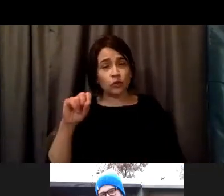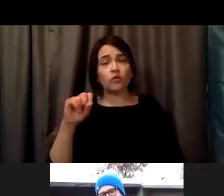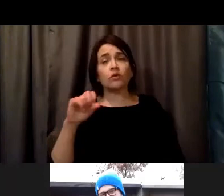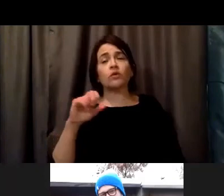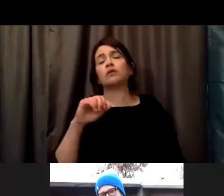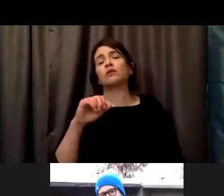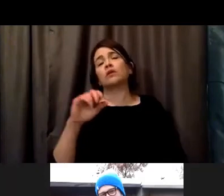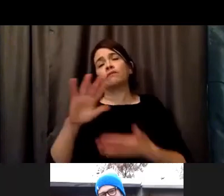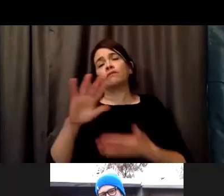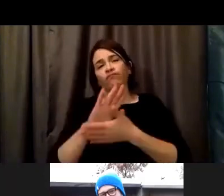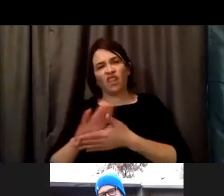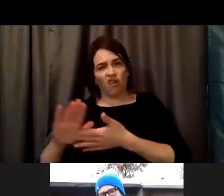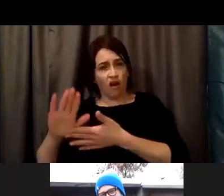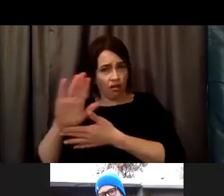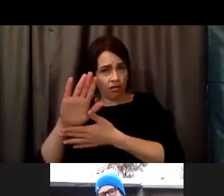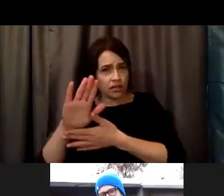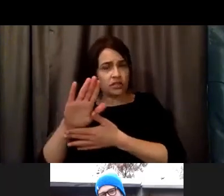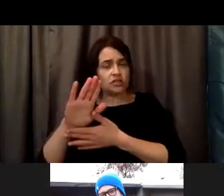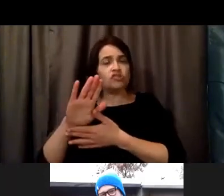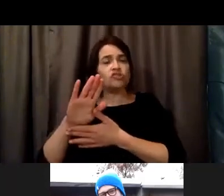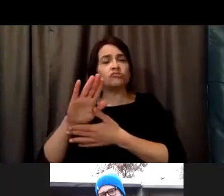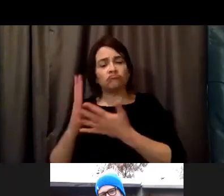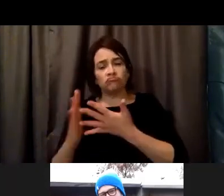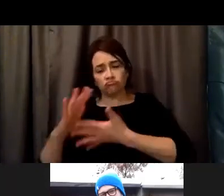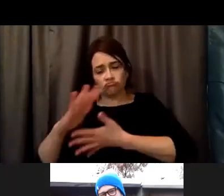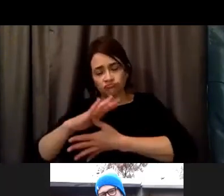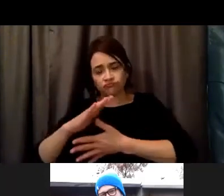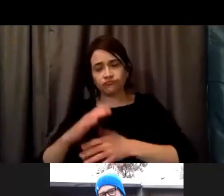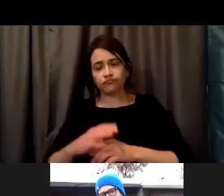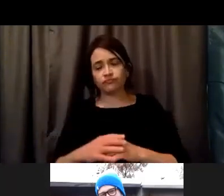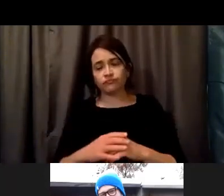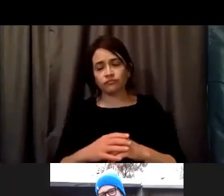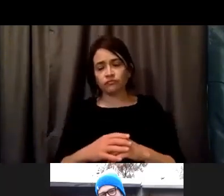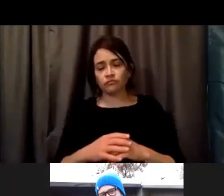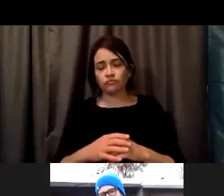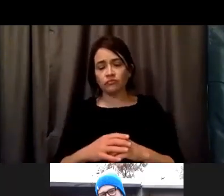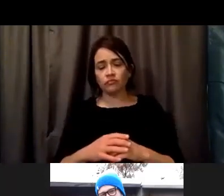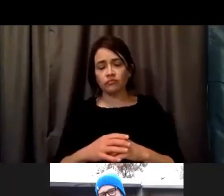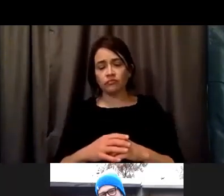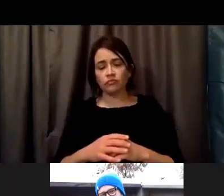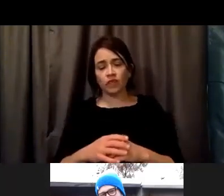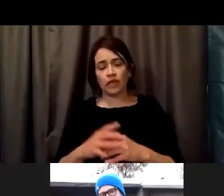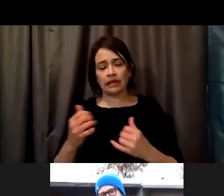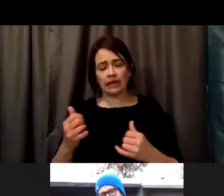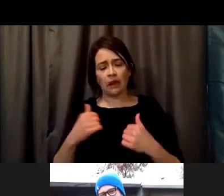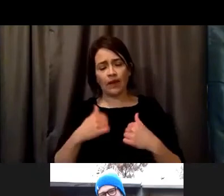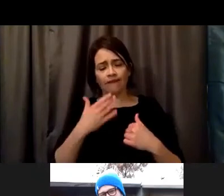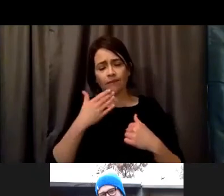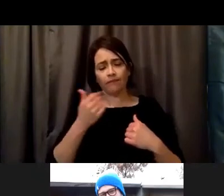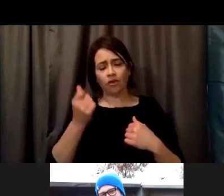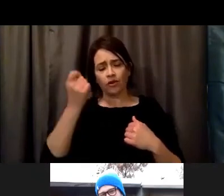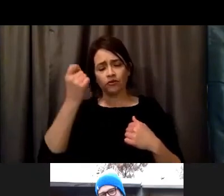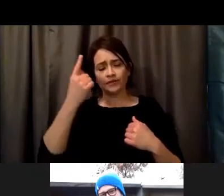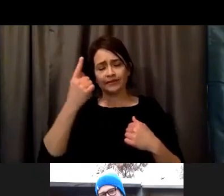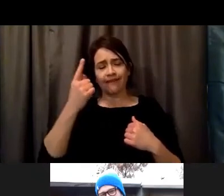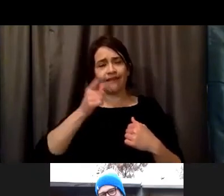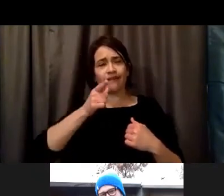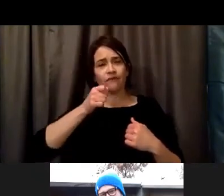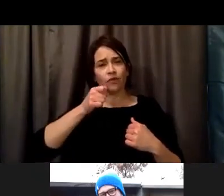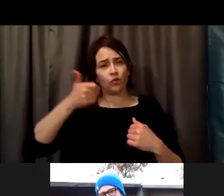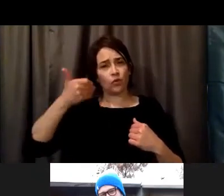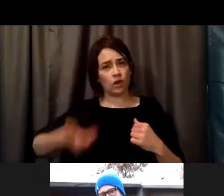college years, I've come to have a better understanding about who I am, and again,